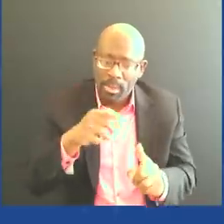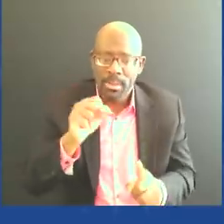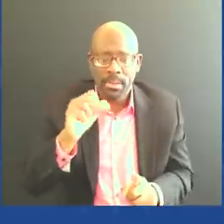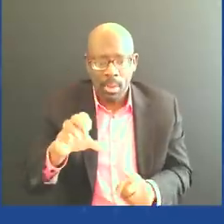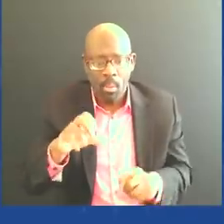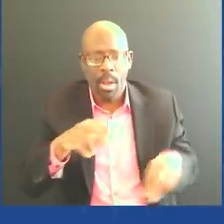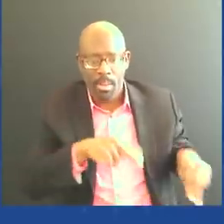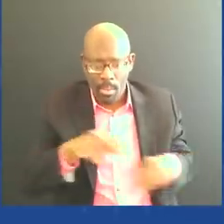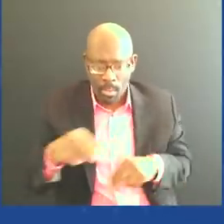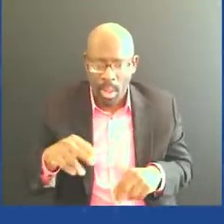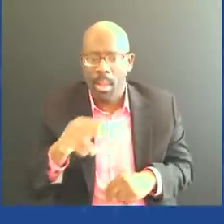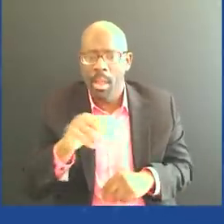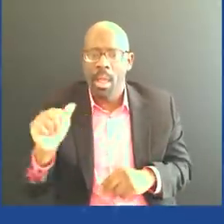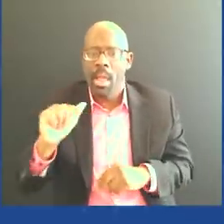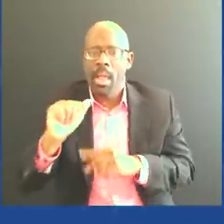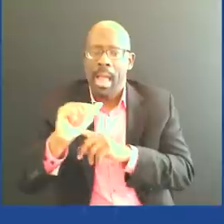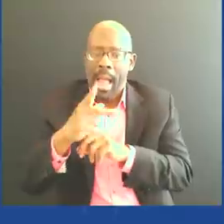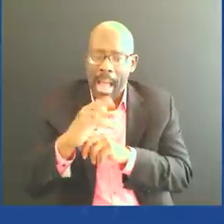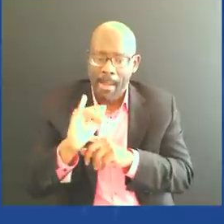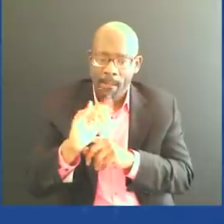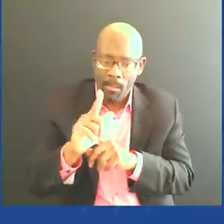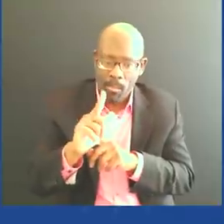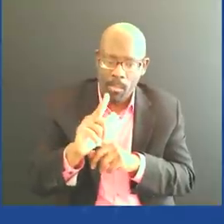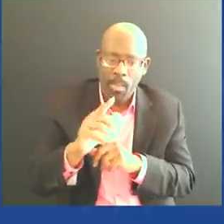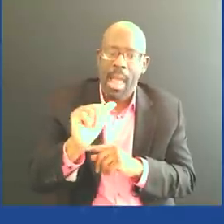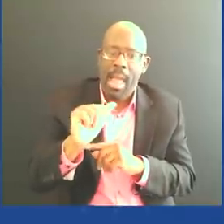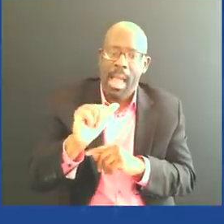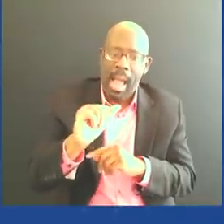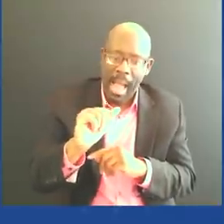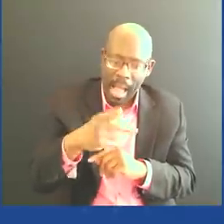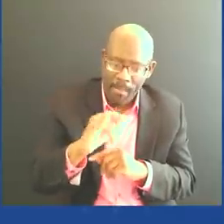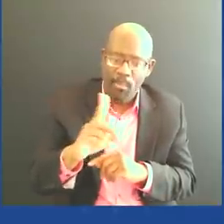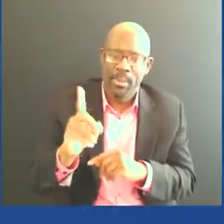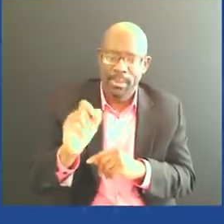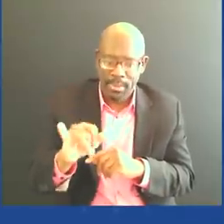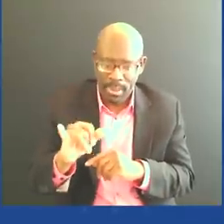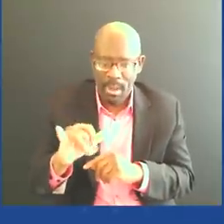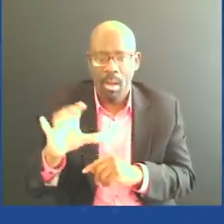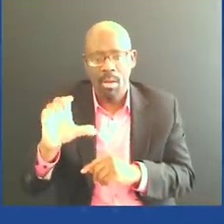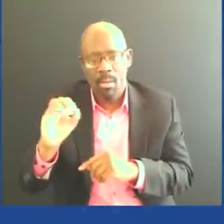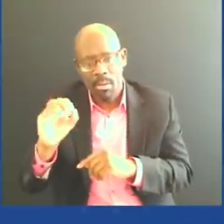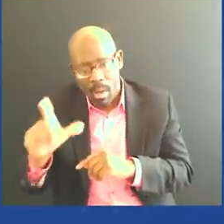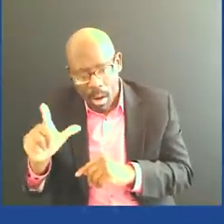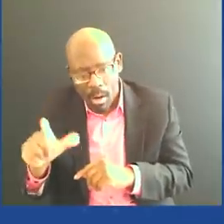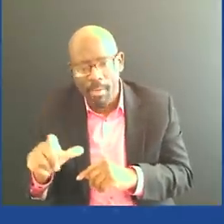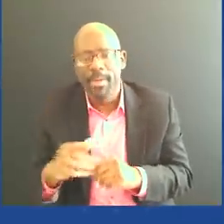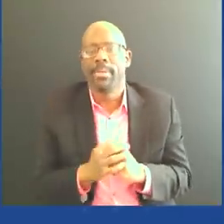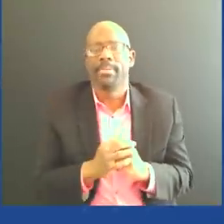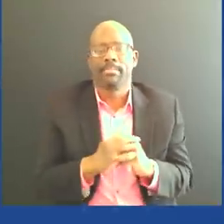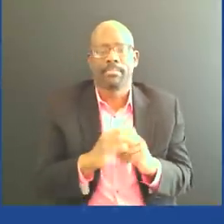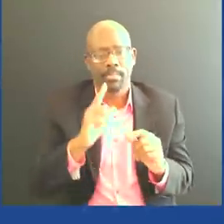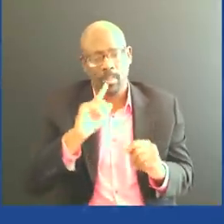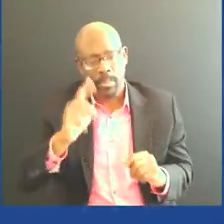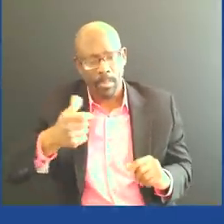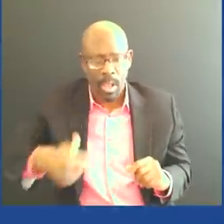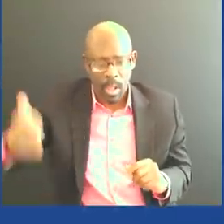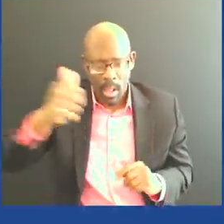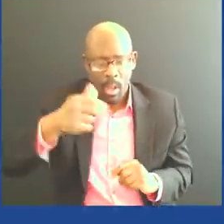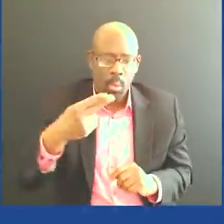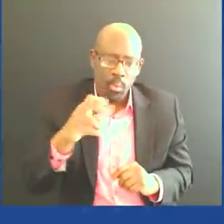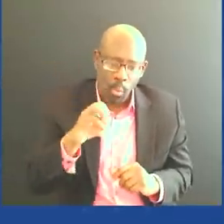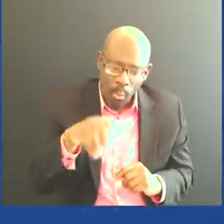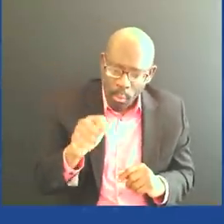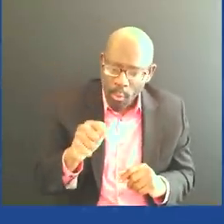Caudle, Commander Horton, Senior Chief Grammer, and the entire crew of the USS Delaware. It's